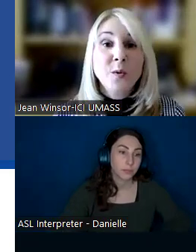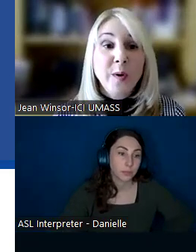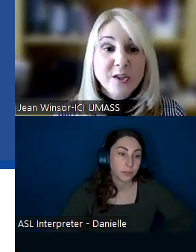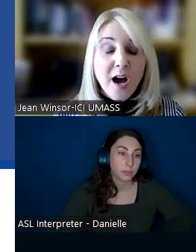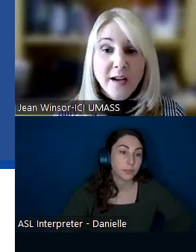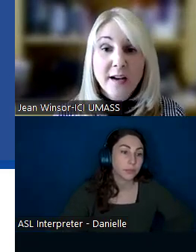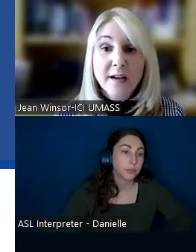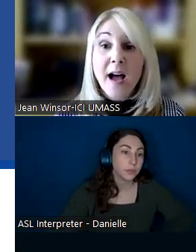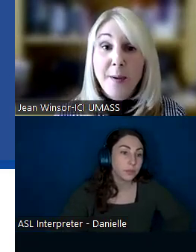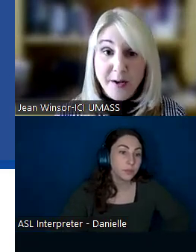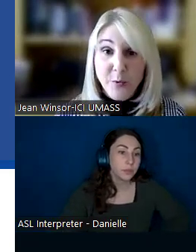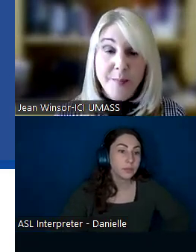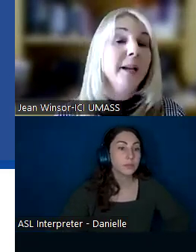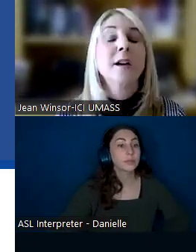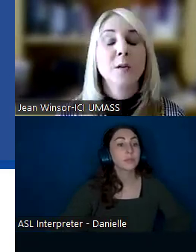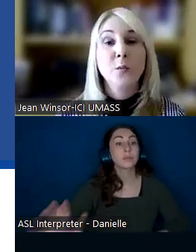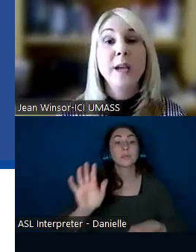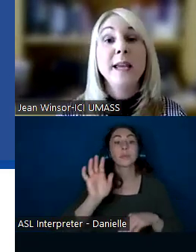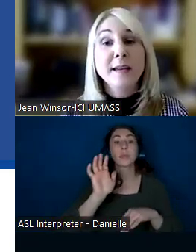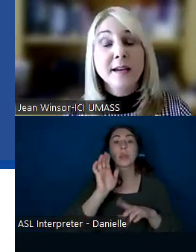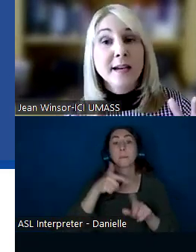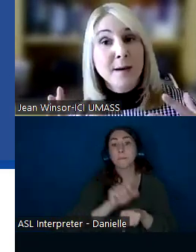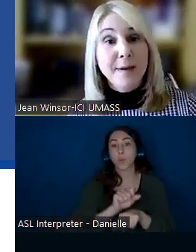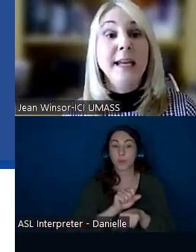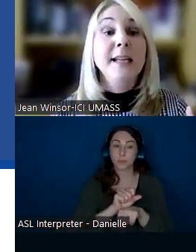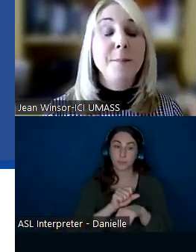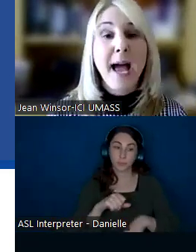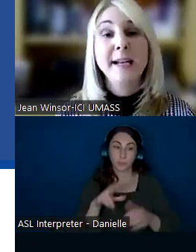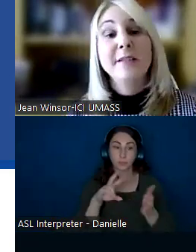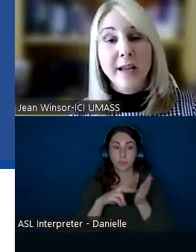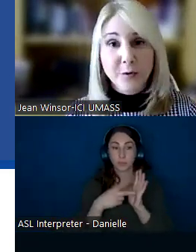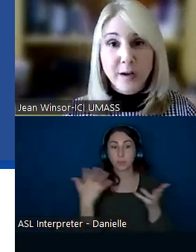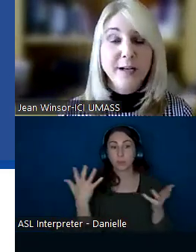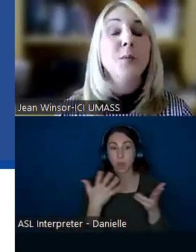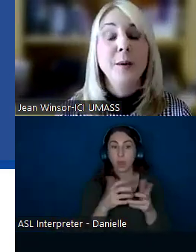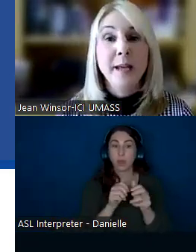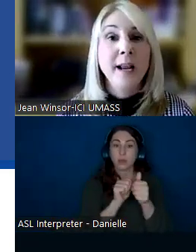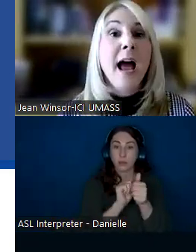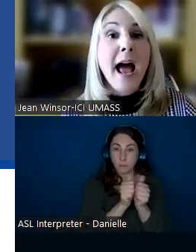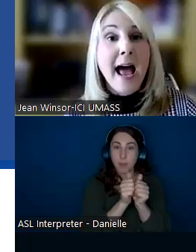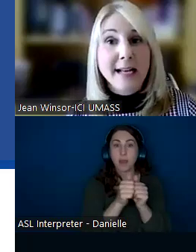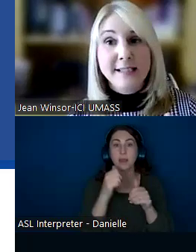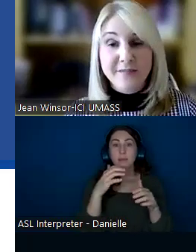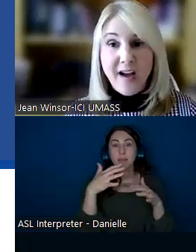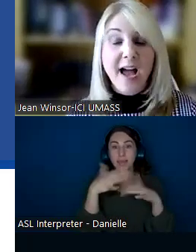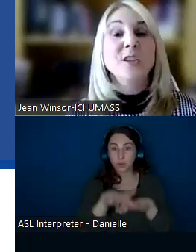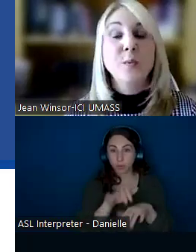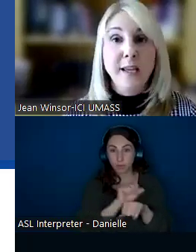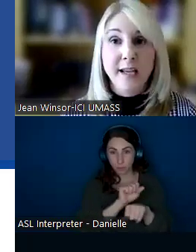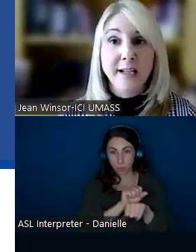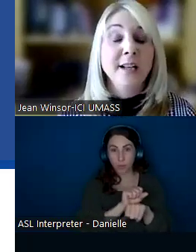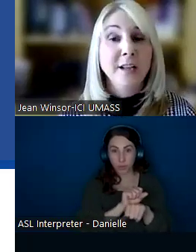So when we talk about employment, we mean competitive integrated employment as